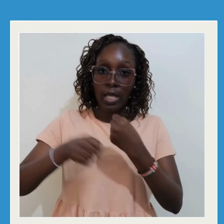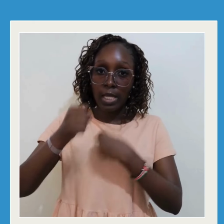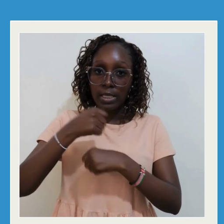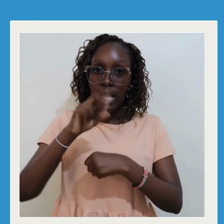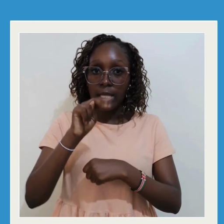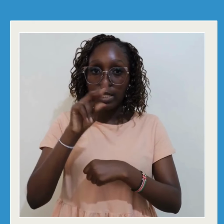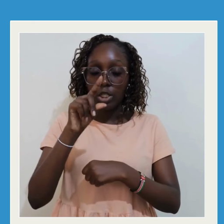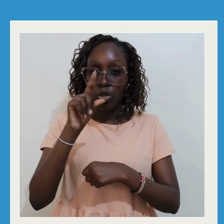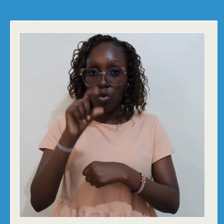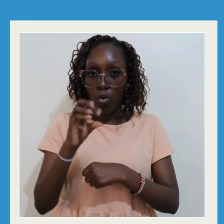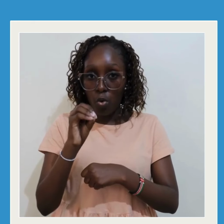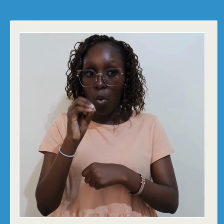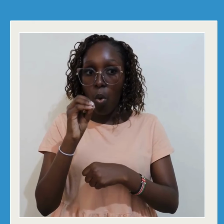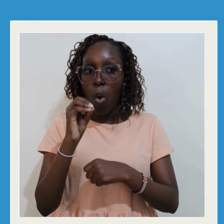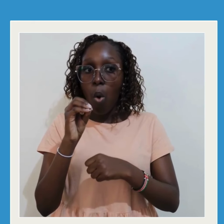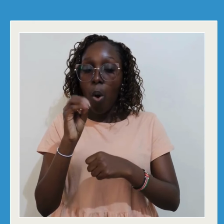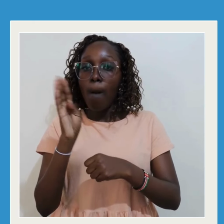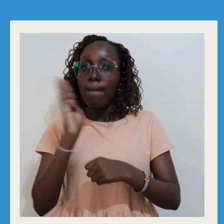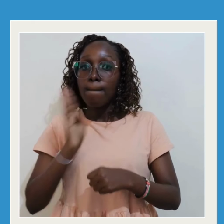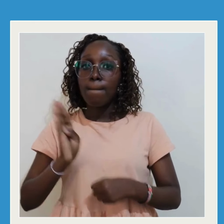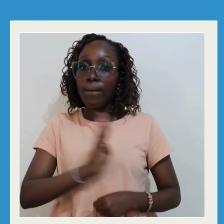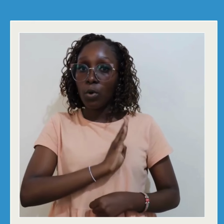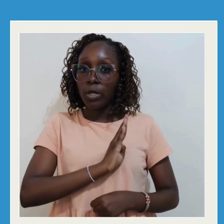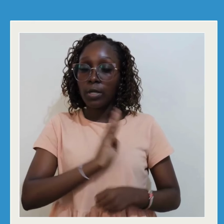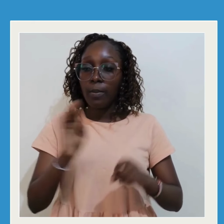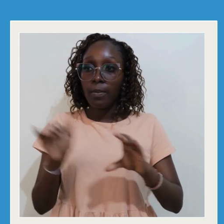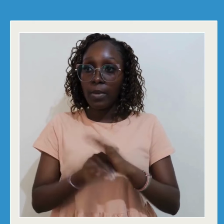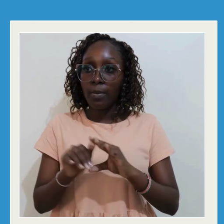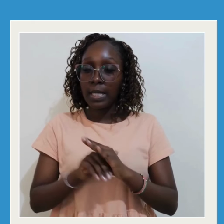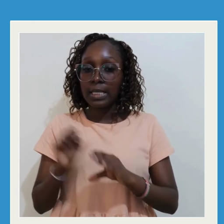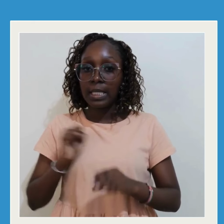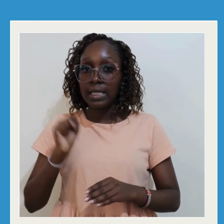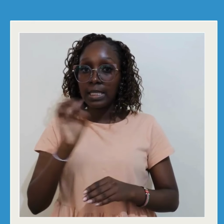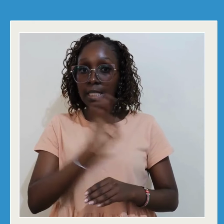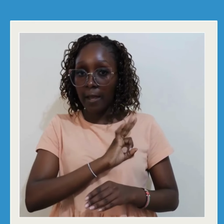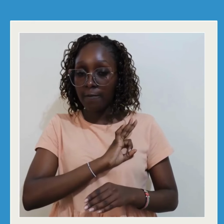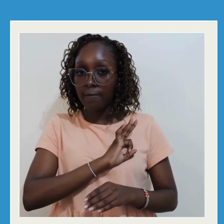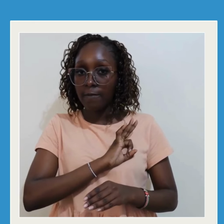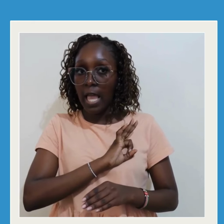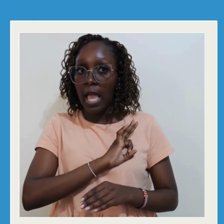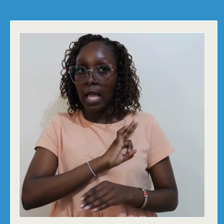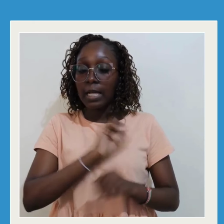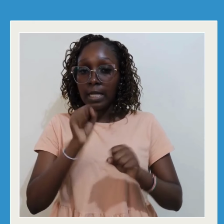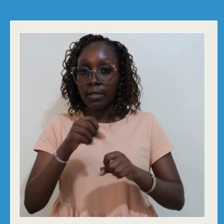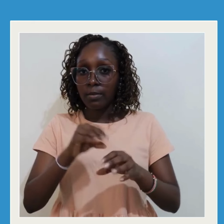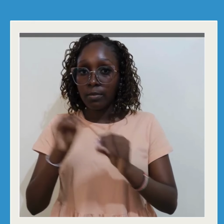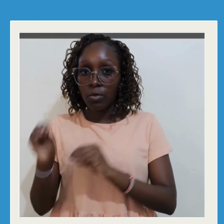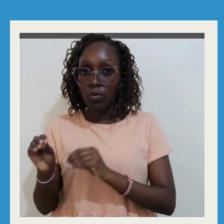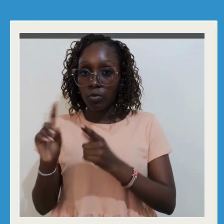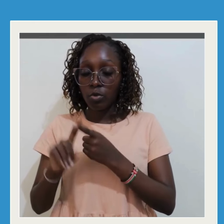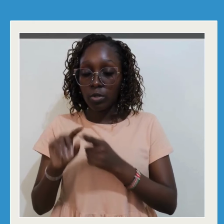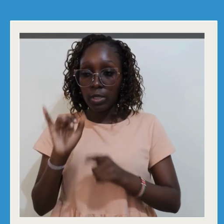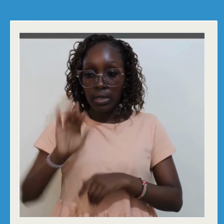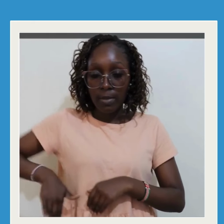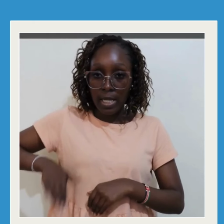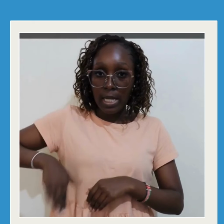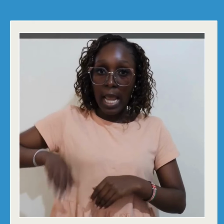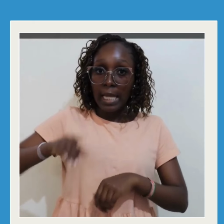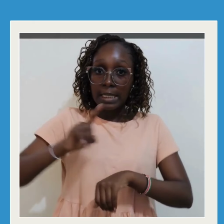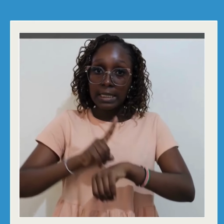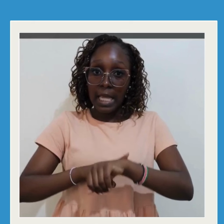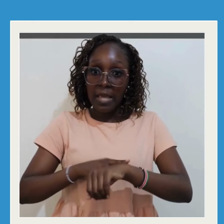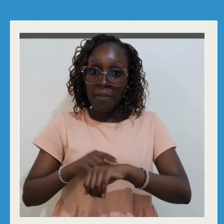Board members, staff, and agents transition to the PBO Authority for their remaining terms unless they